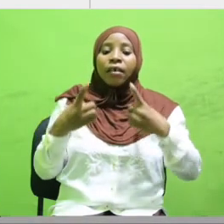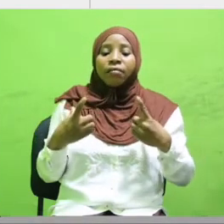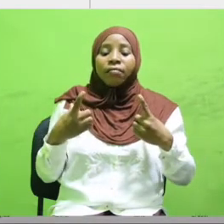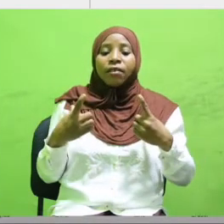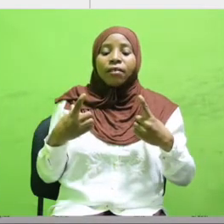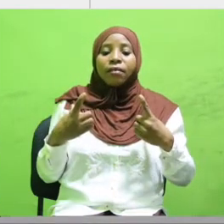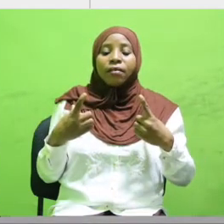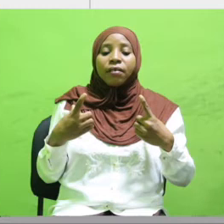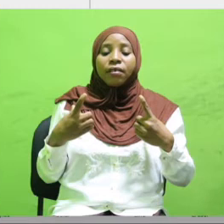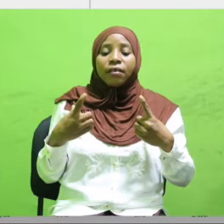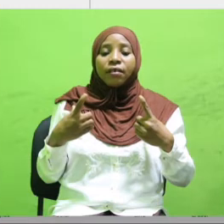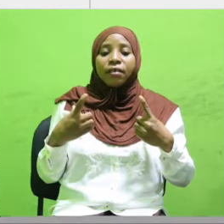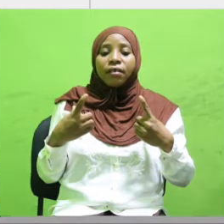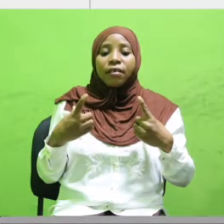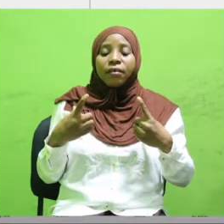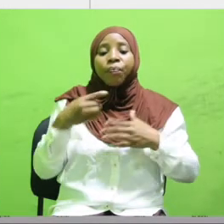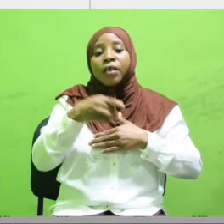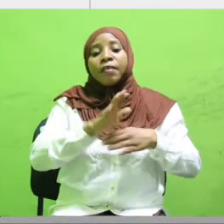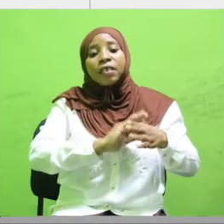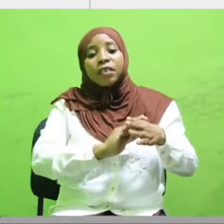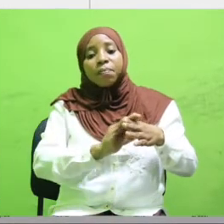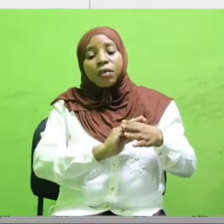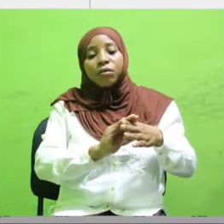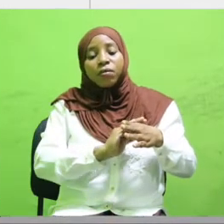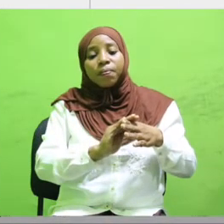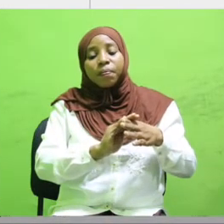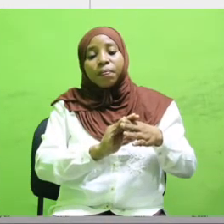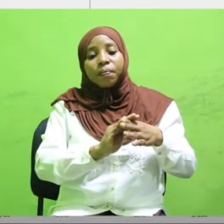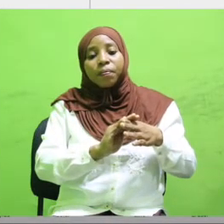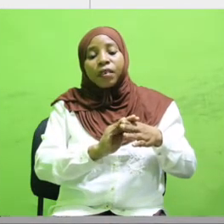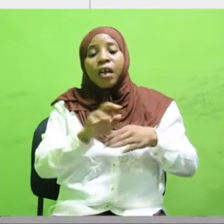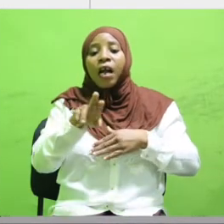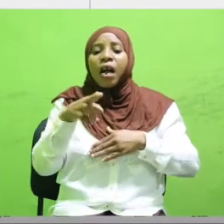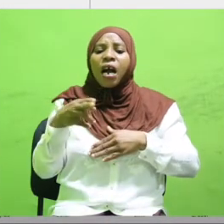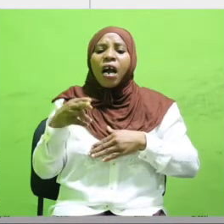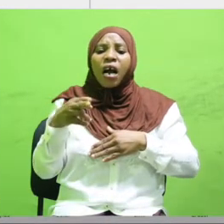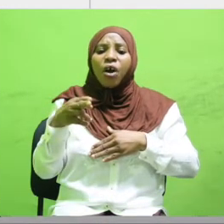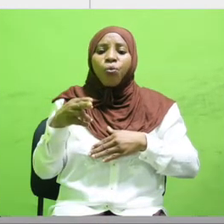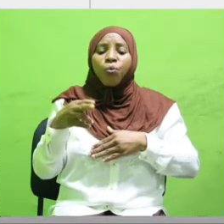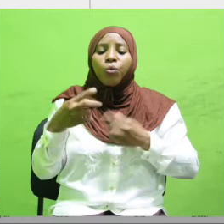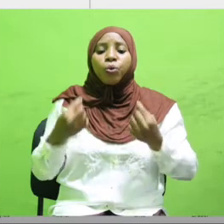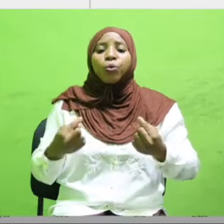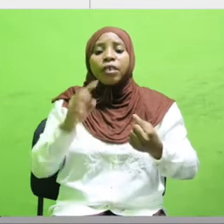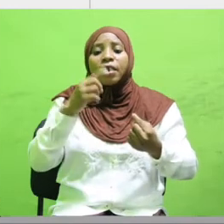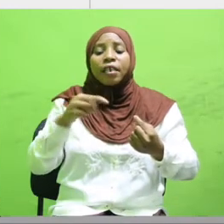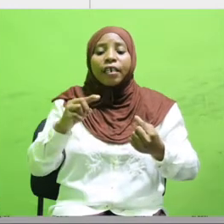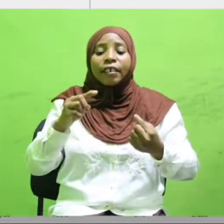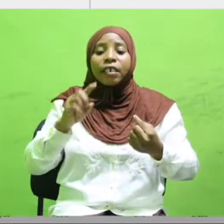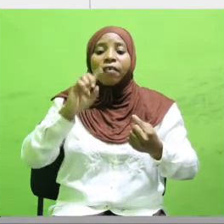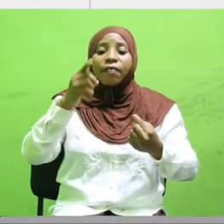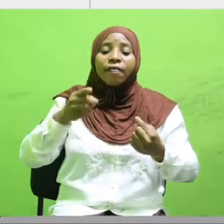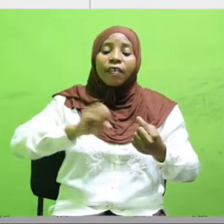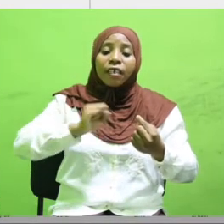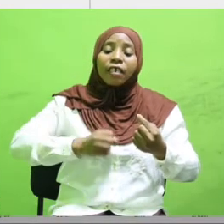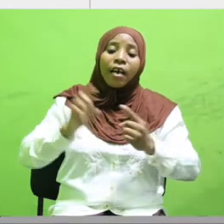etc. So you can answer a question like this by using this method,